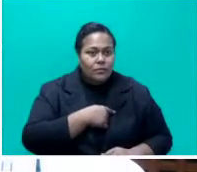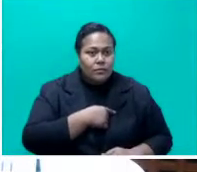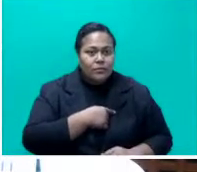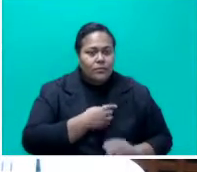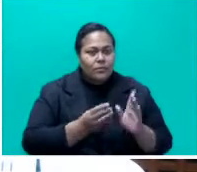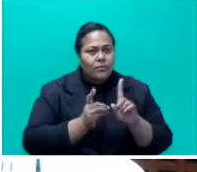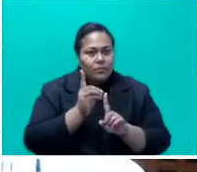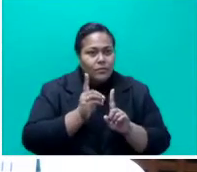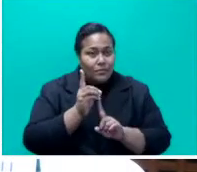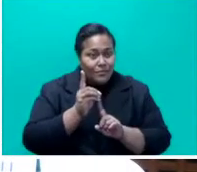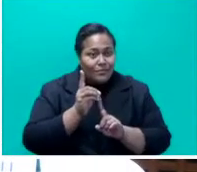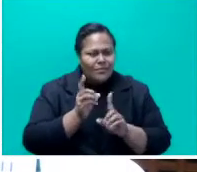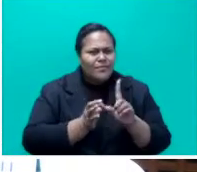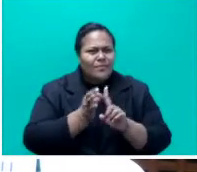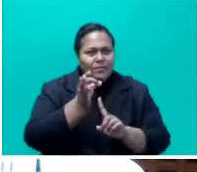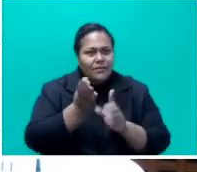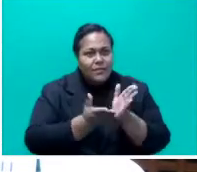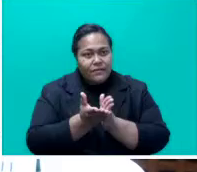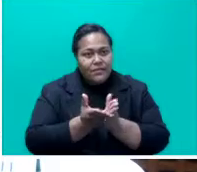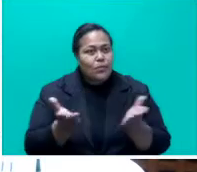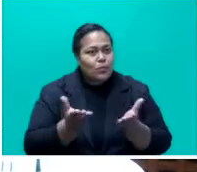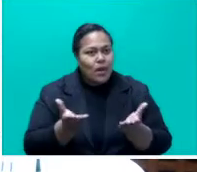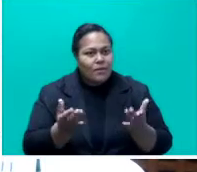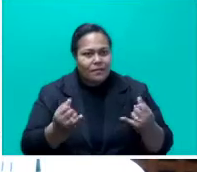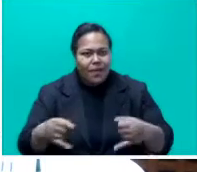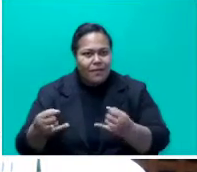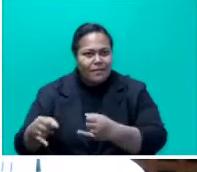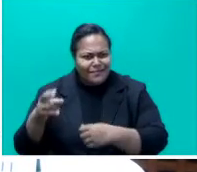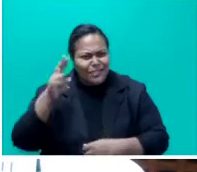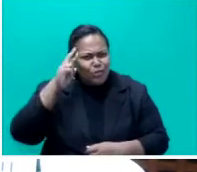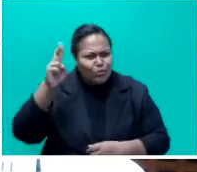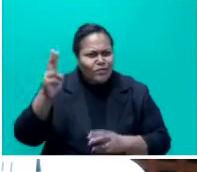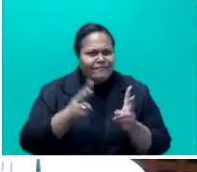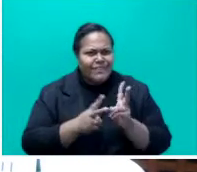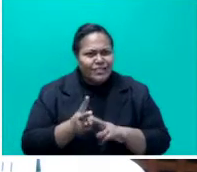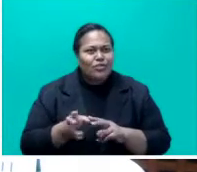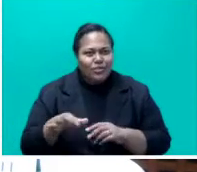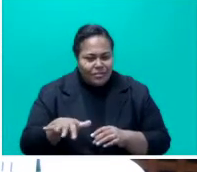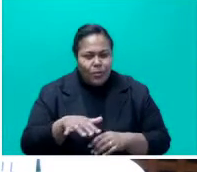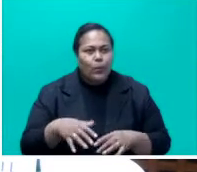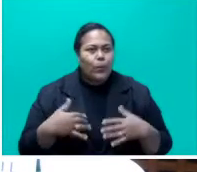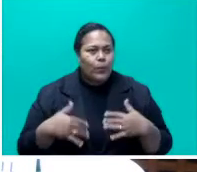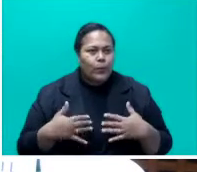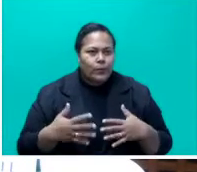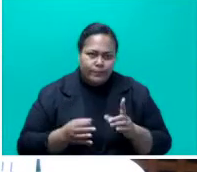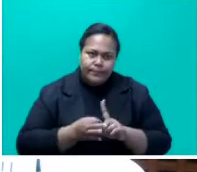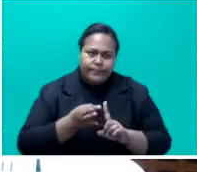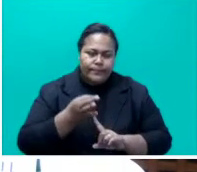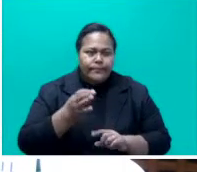services in the rural areas of Fiji, particularly in terms of